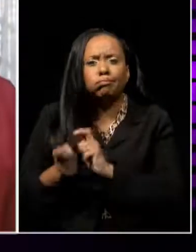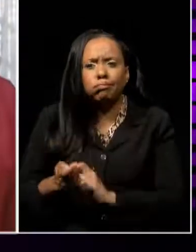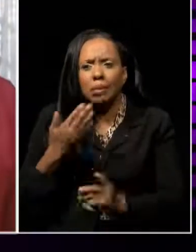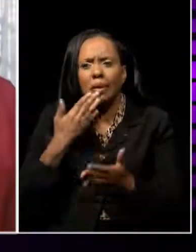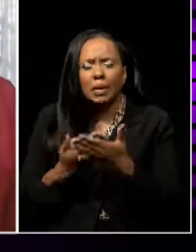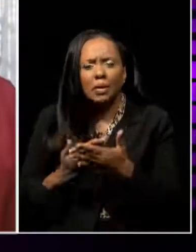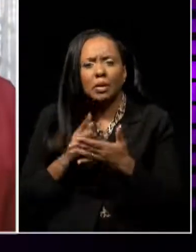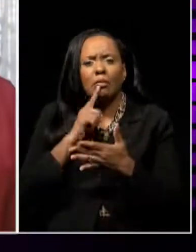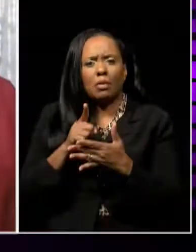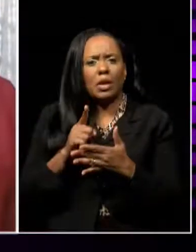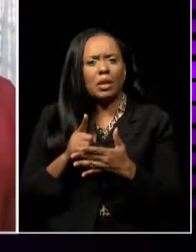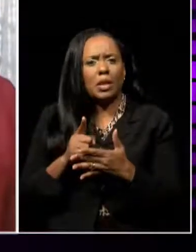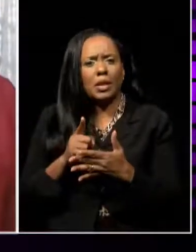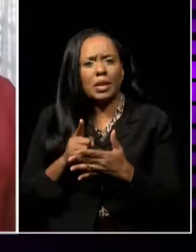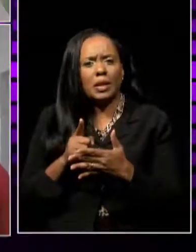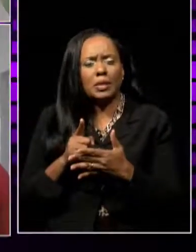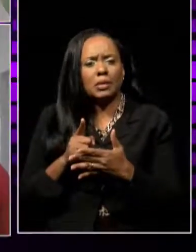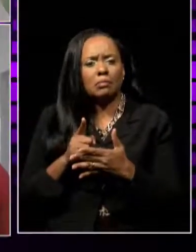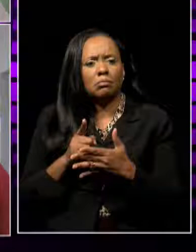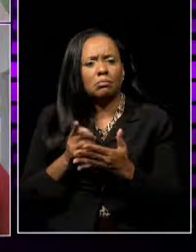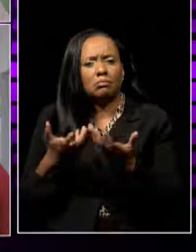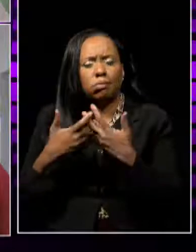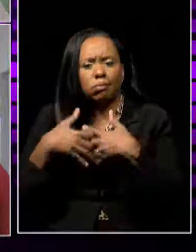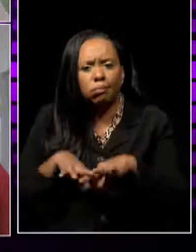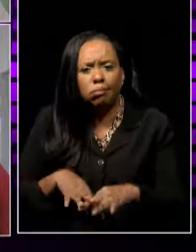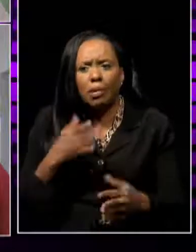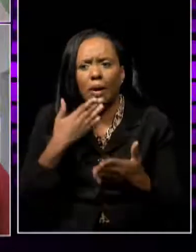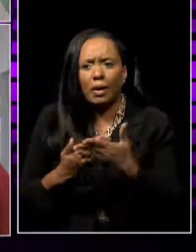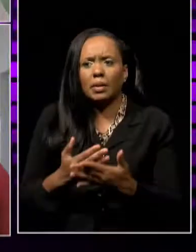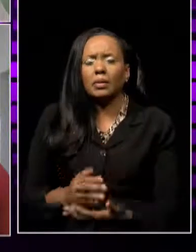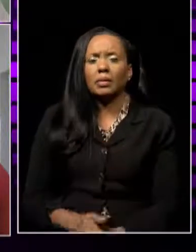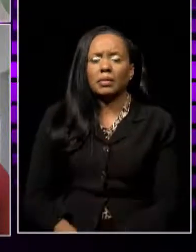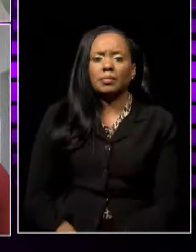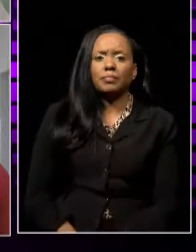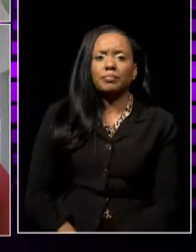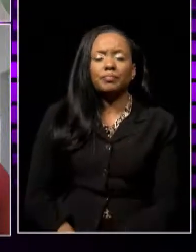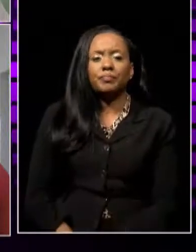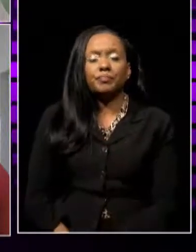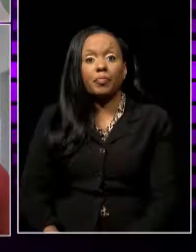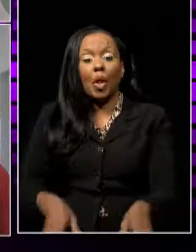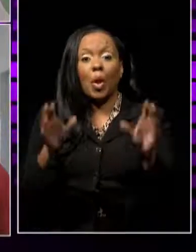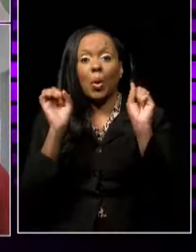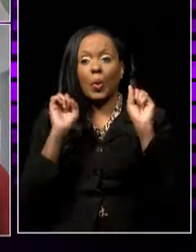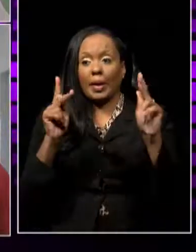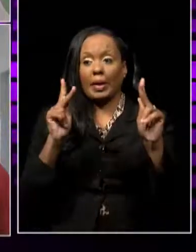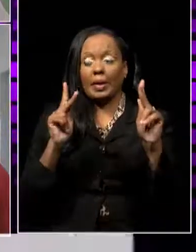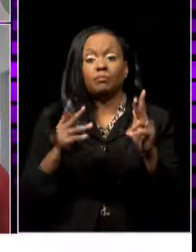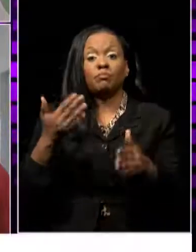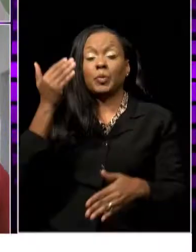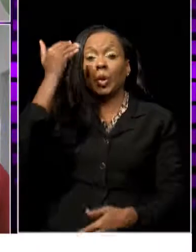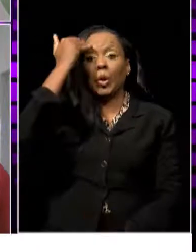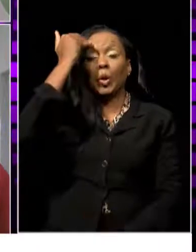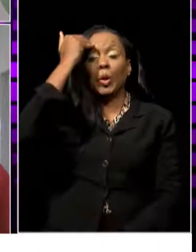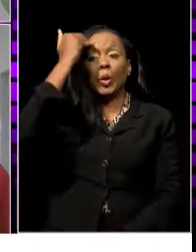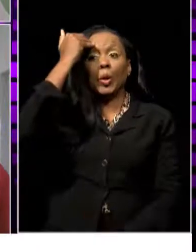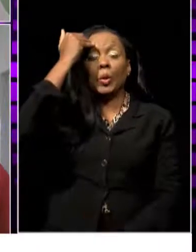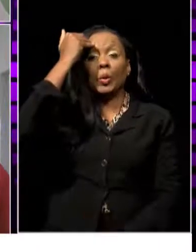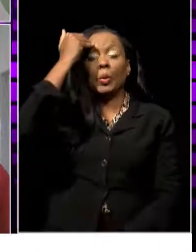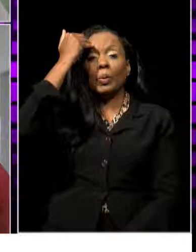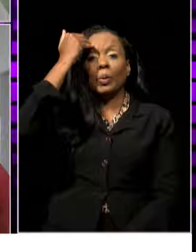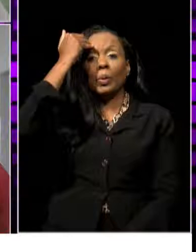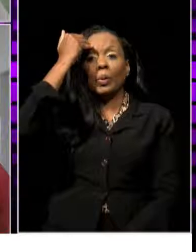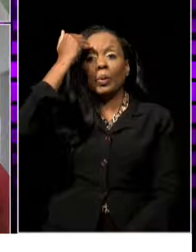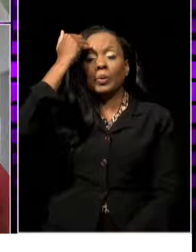question from Ms. Fergus and Mr. Richards. We know that the physical environment provided the means of